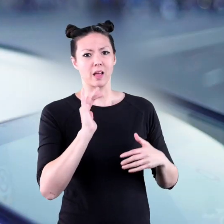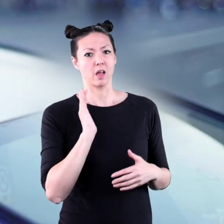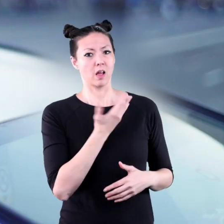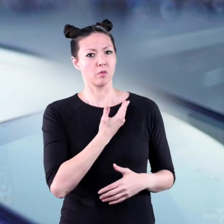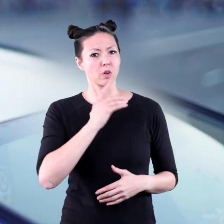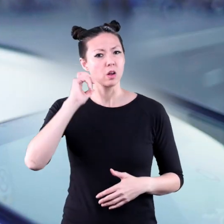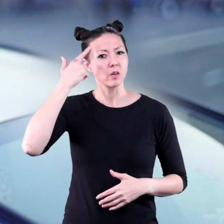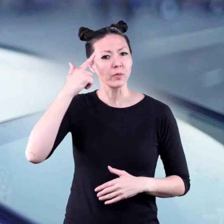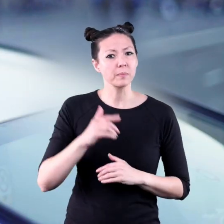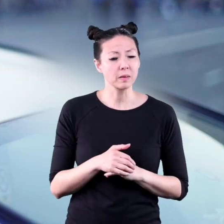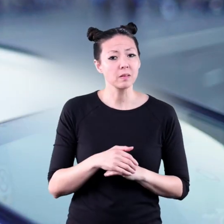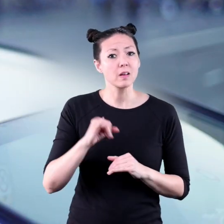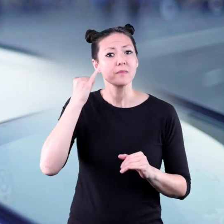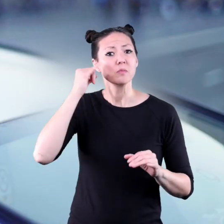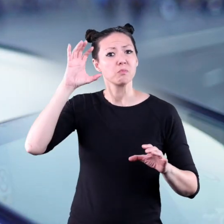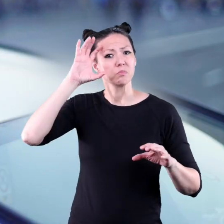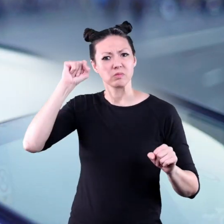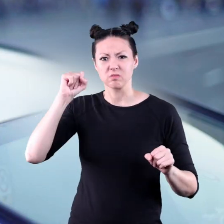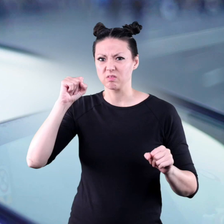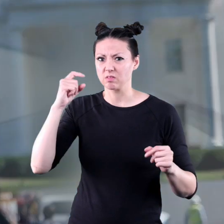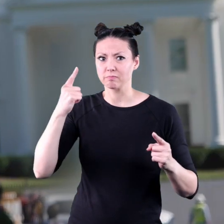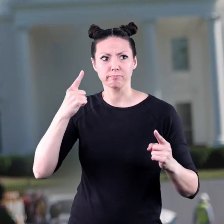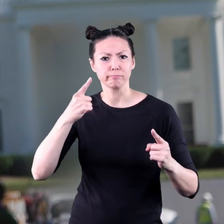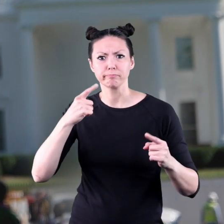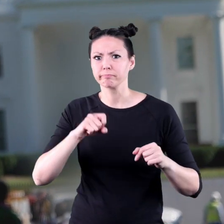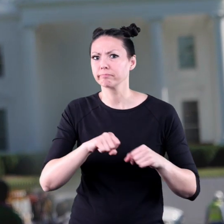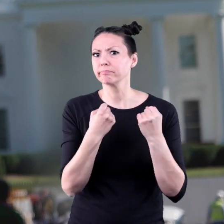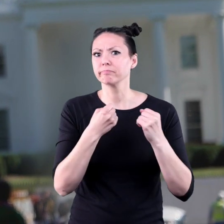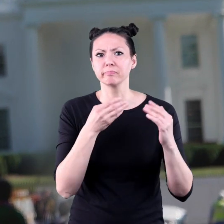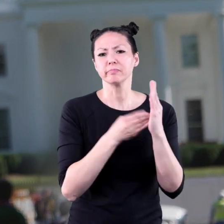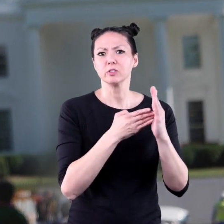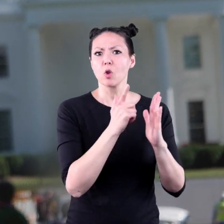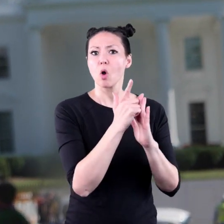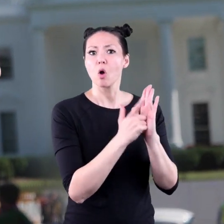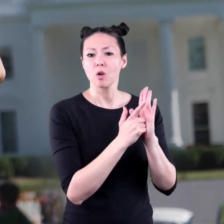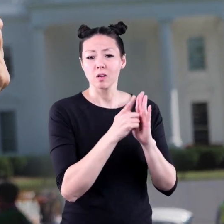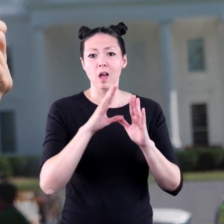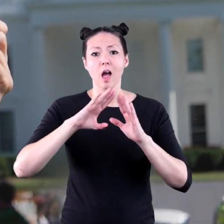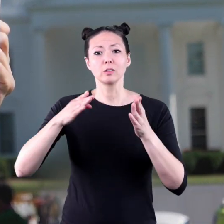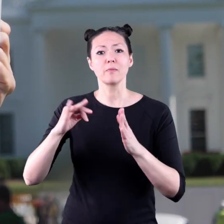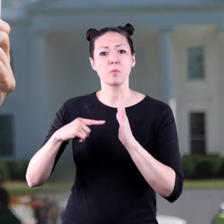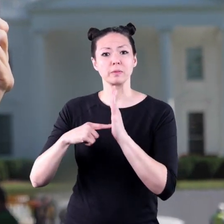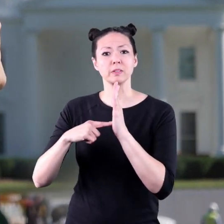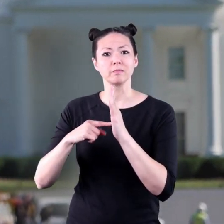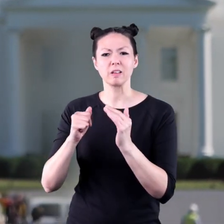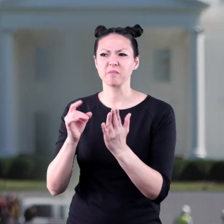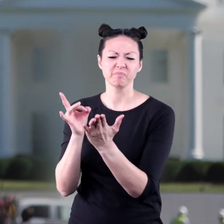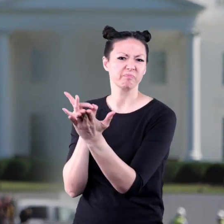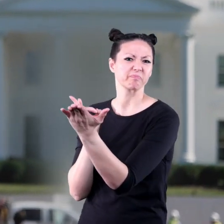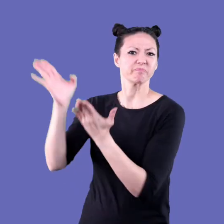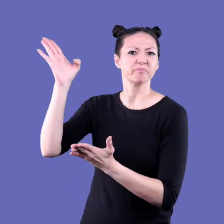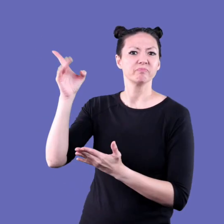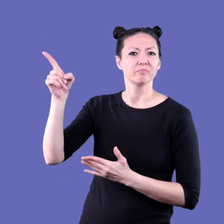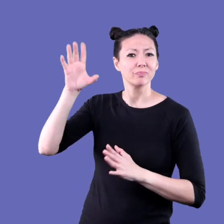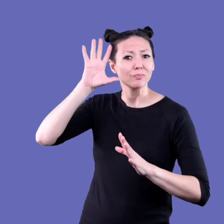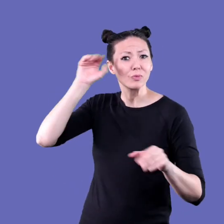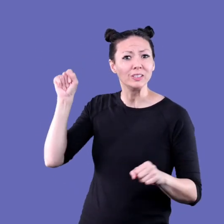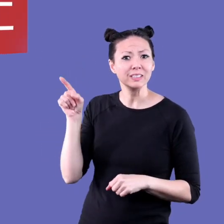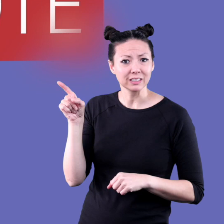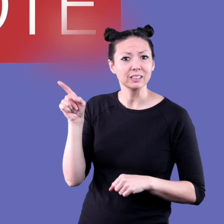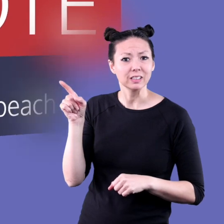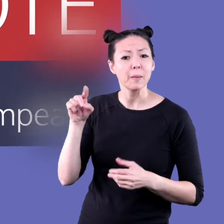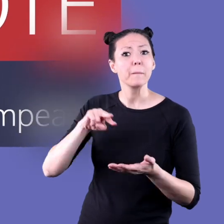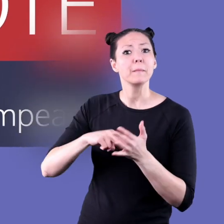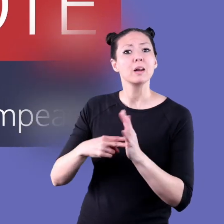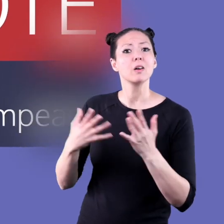If a president does something against the law, the House of Representatives can impeach that president. That means they